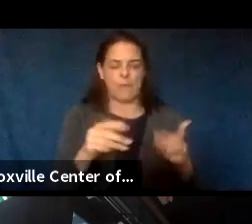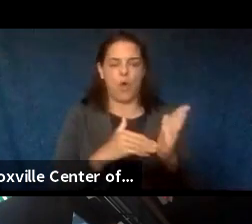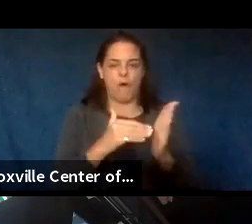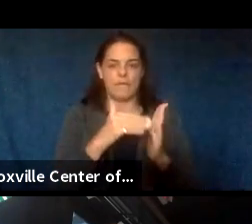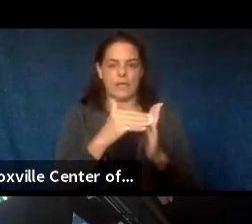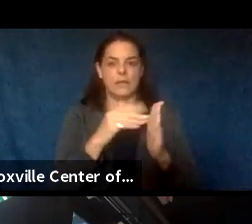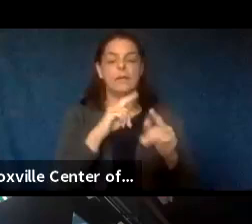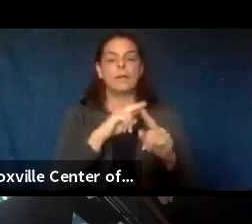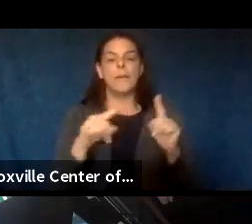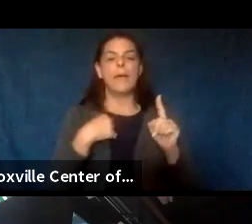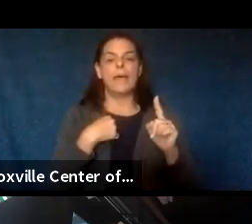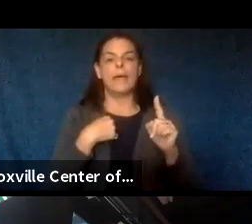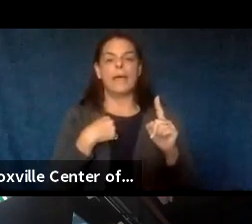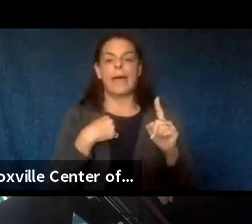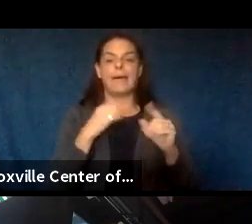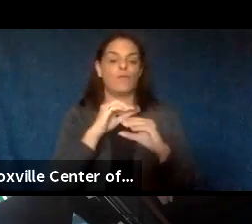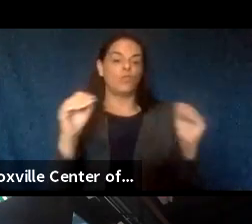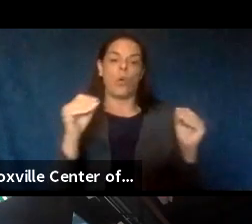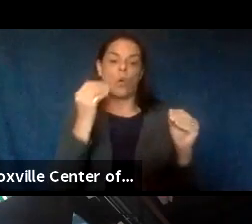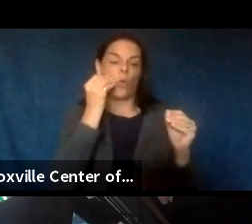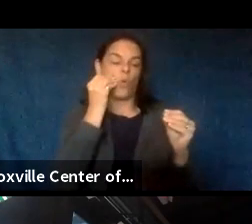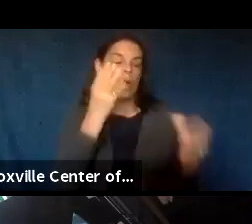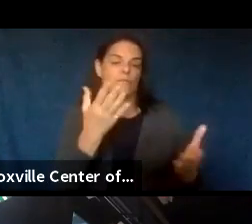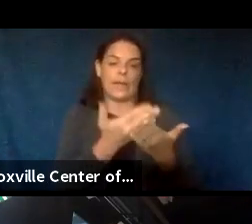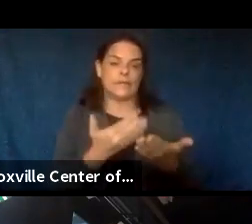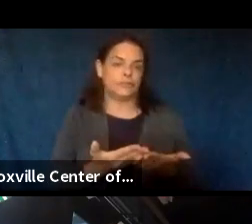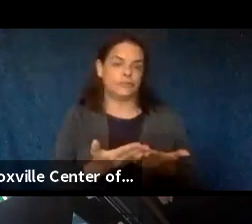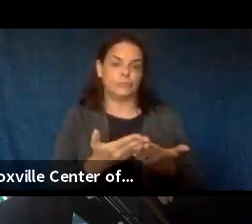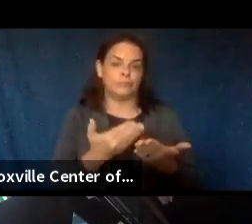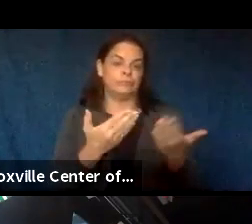have no data to back that up.